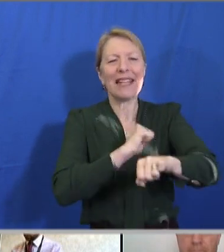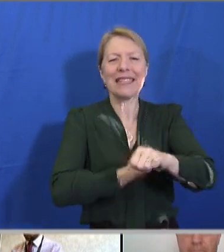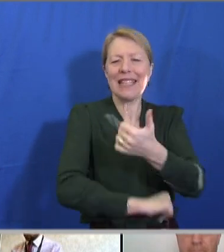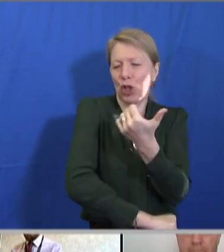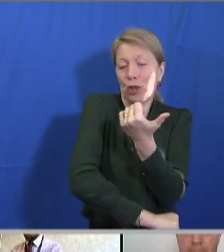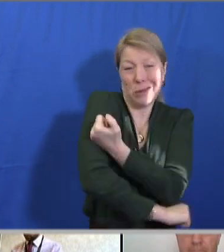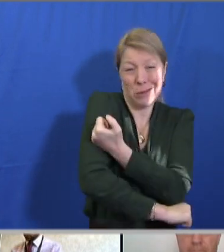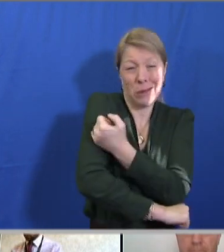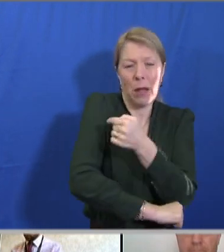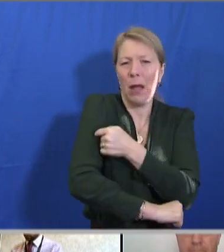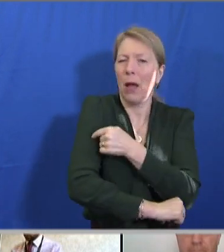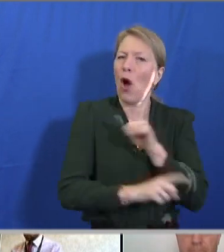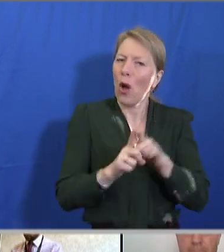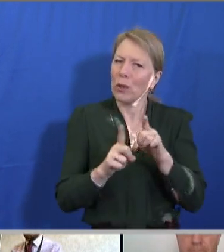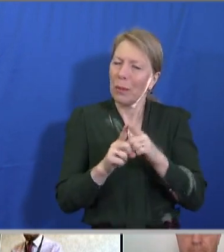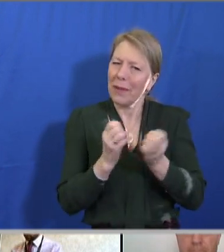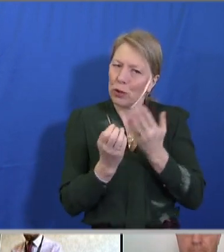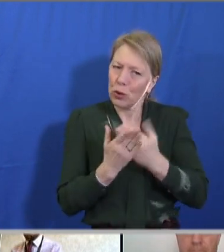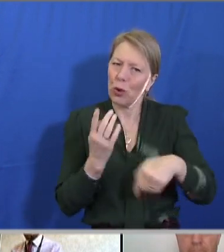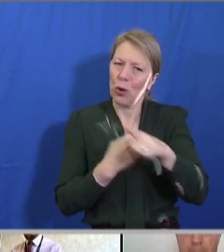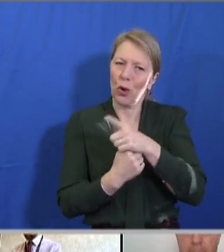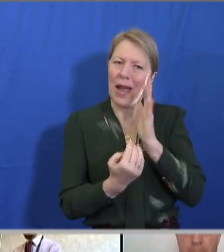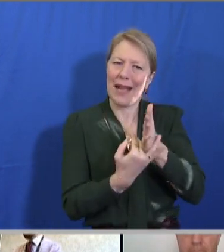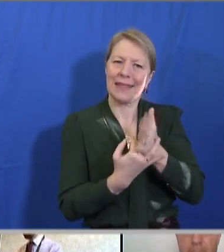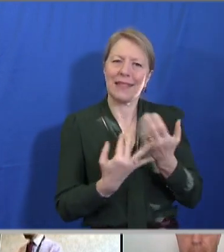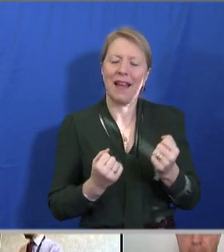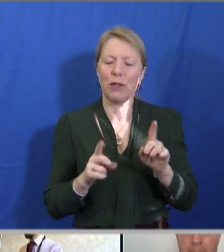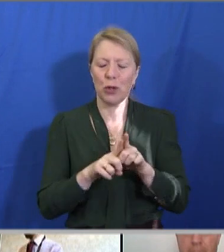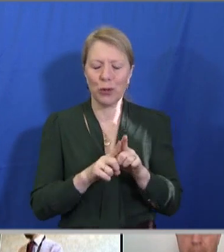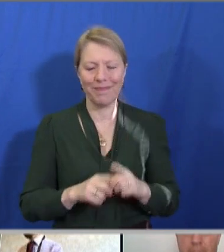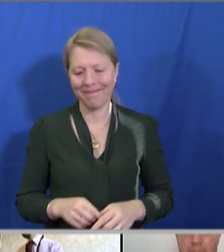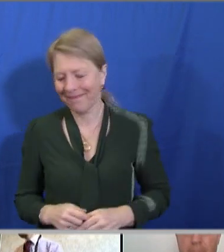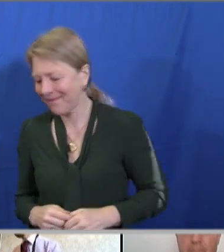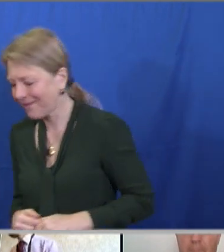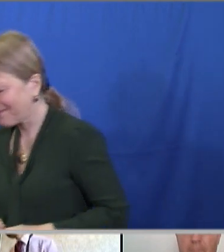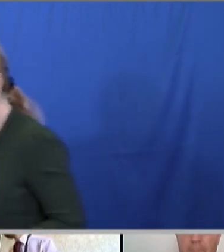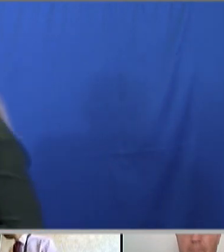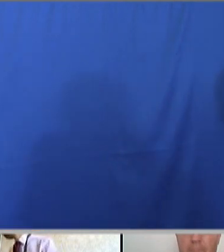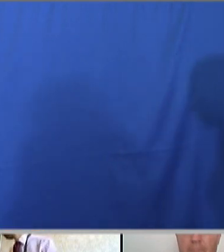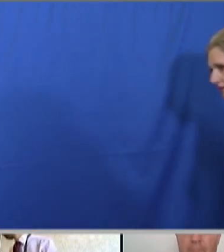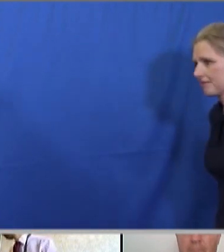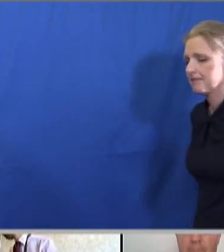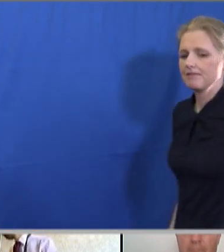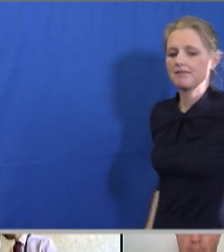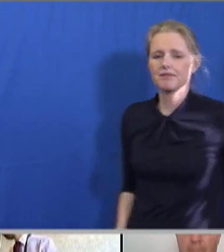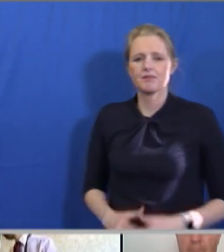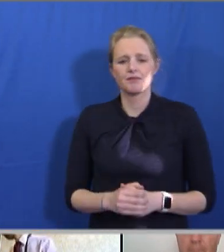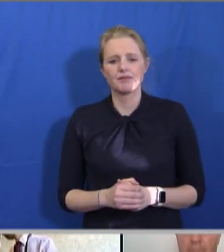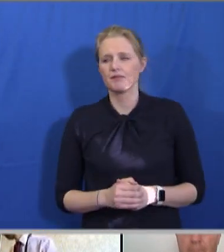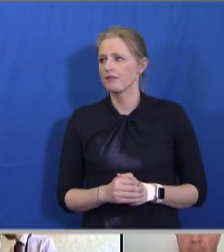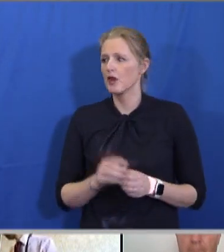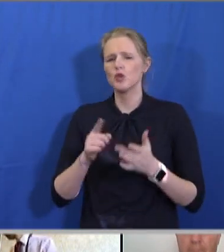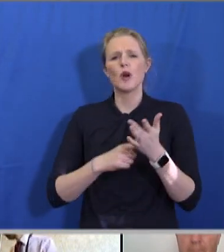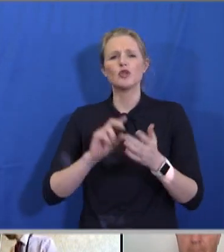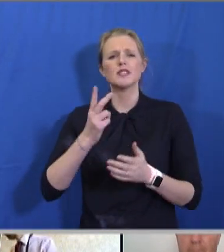So. Okay, thank you, Minister. And Joanne, do you have a second question, Joanne? Yes, the